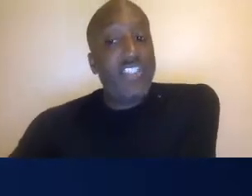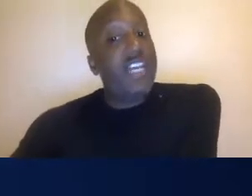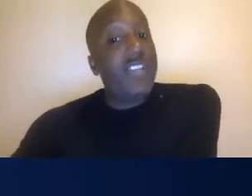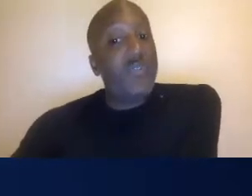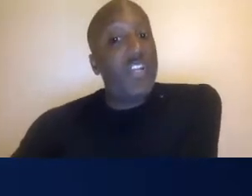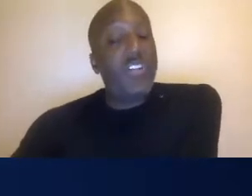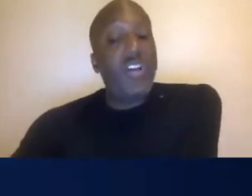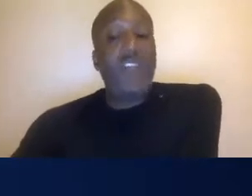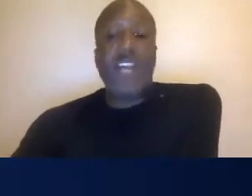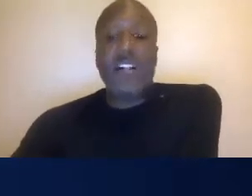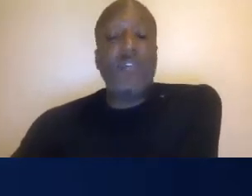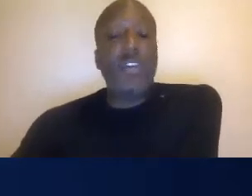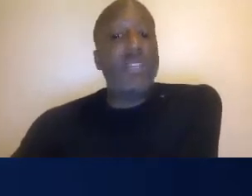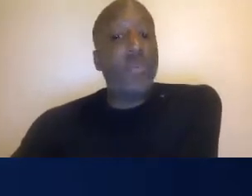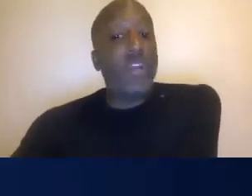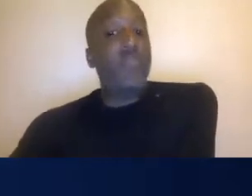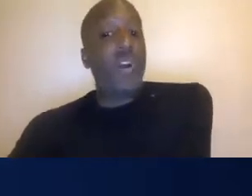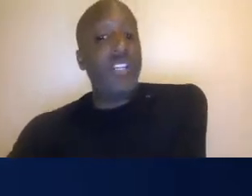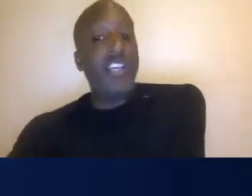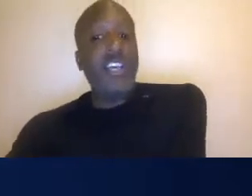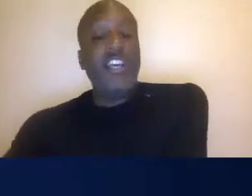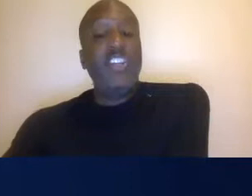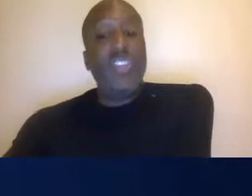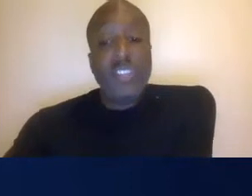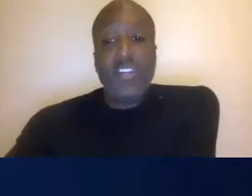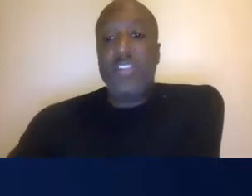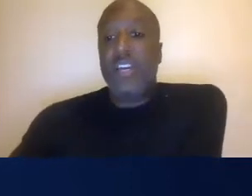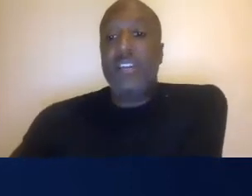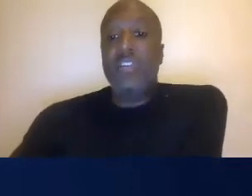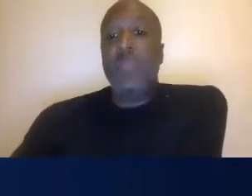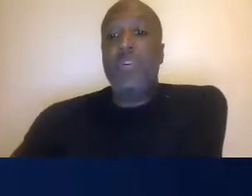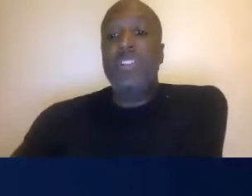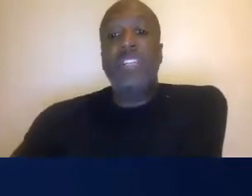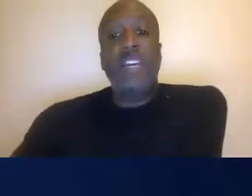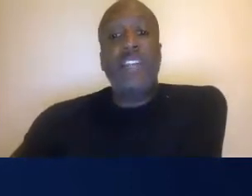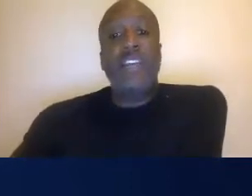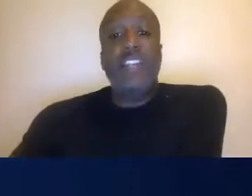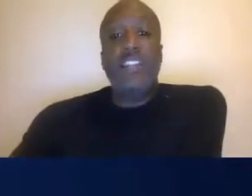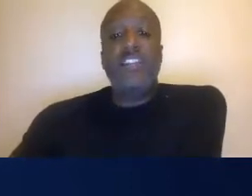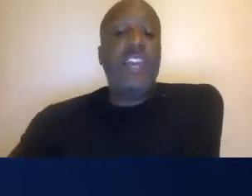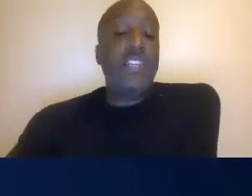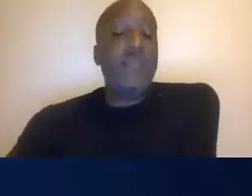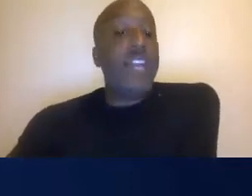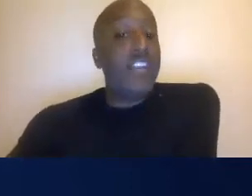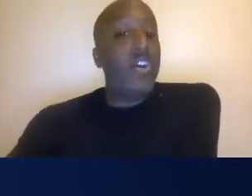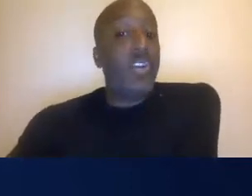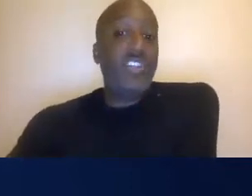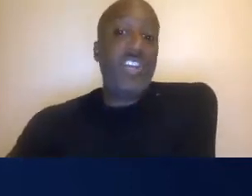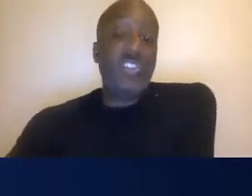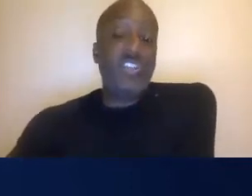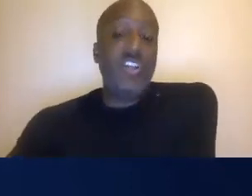Again, she's the executive director of the California Democratic Party. She is here tonight to help us connect this ADEM